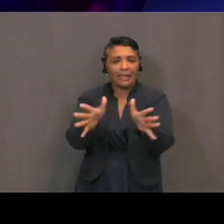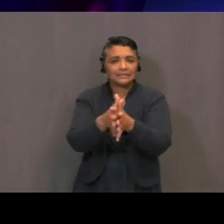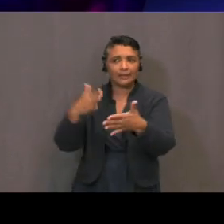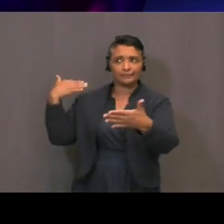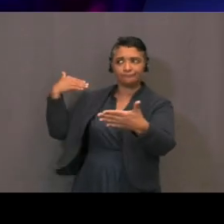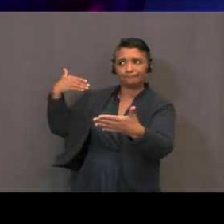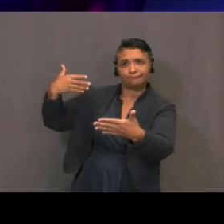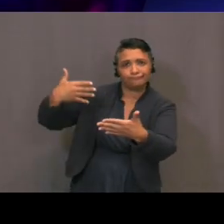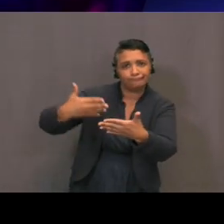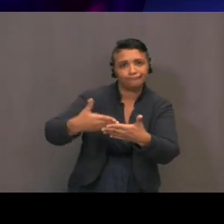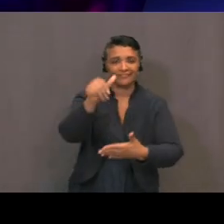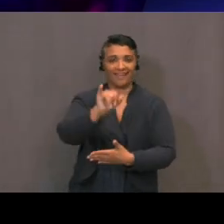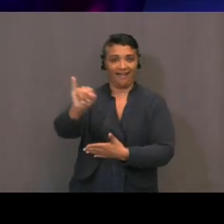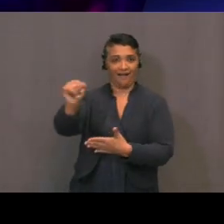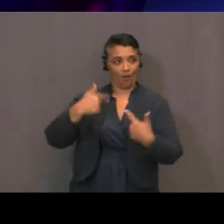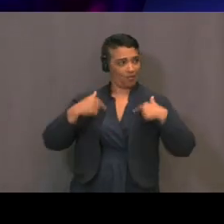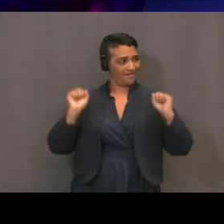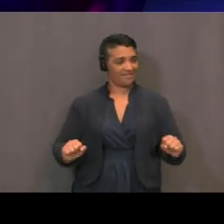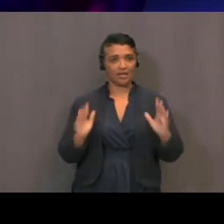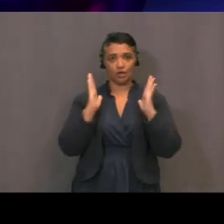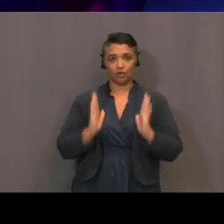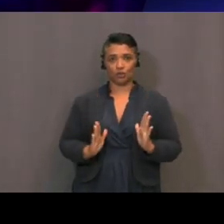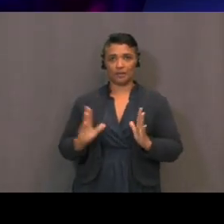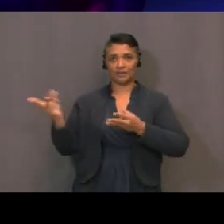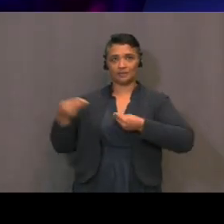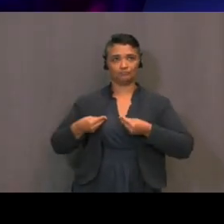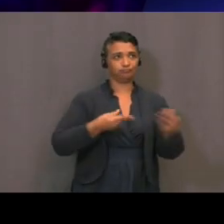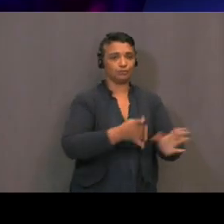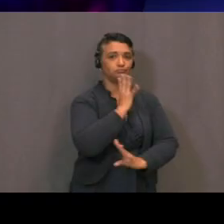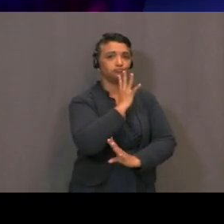that as human beings in 8 minutes.